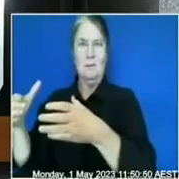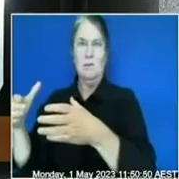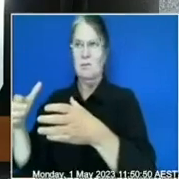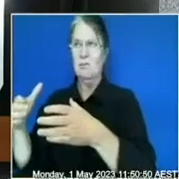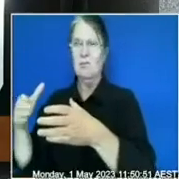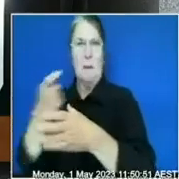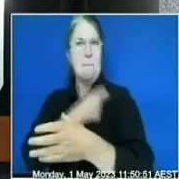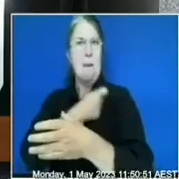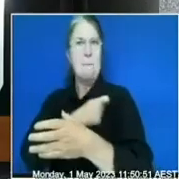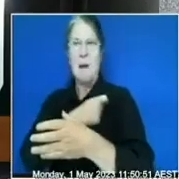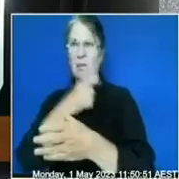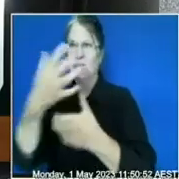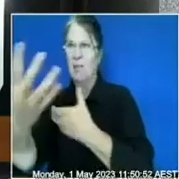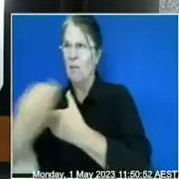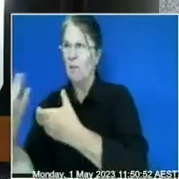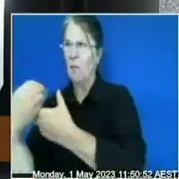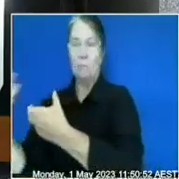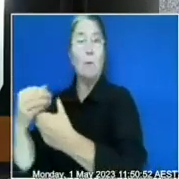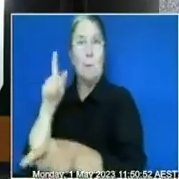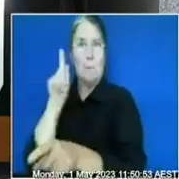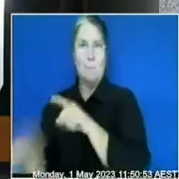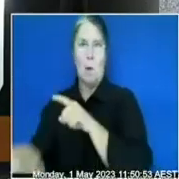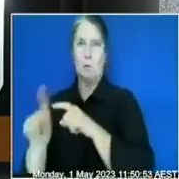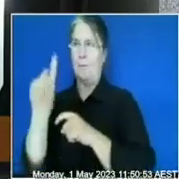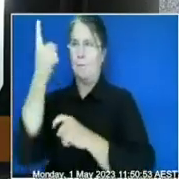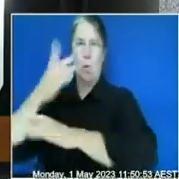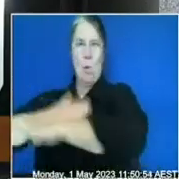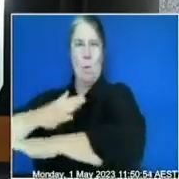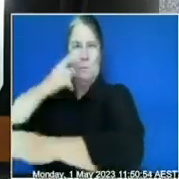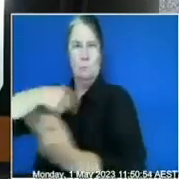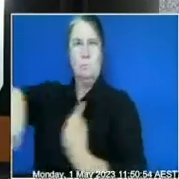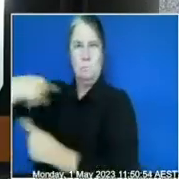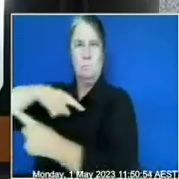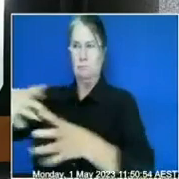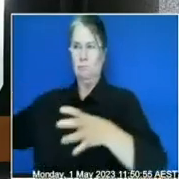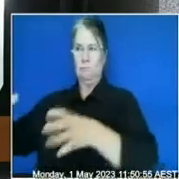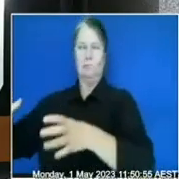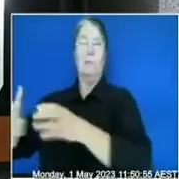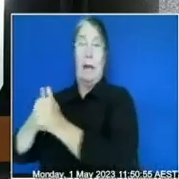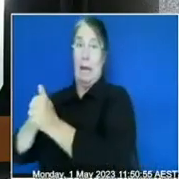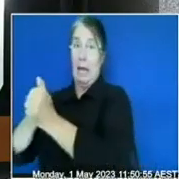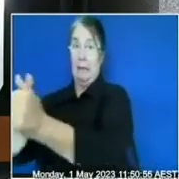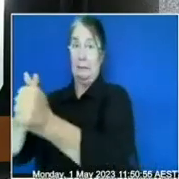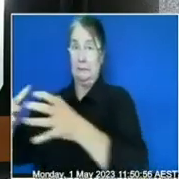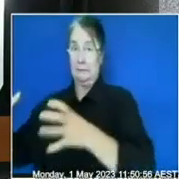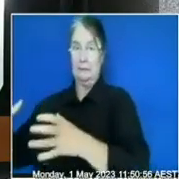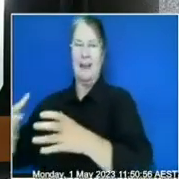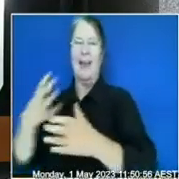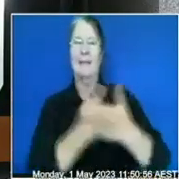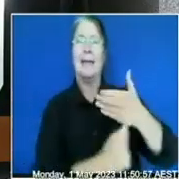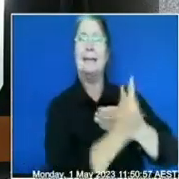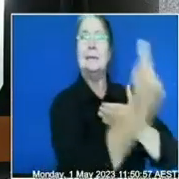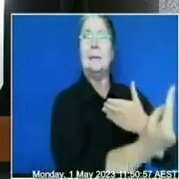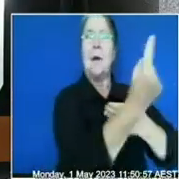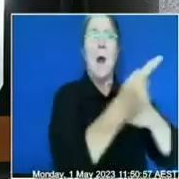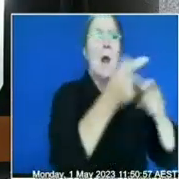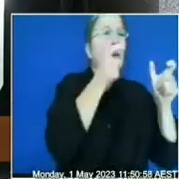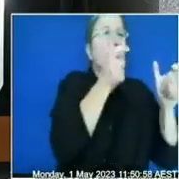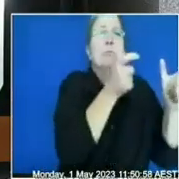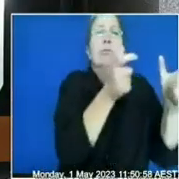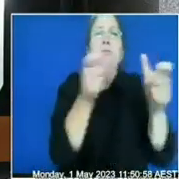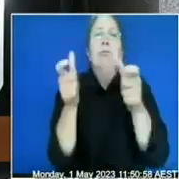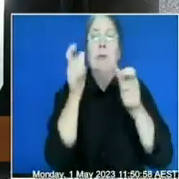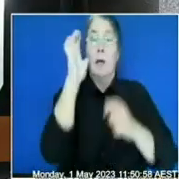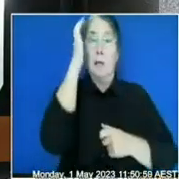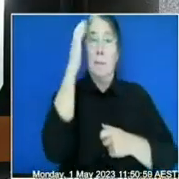independent oversight committee, which has been proposed by government, which will particularly look at the first period of implementation to make sure, as